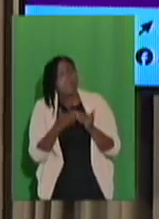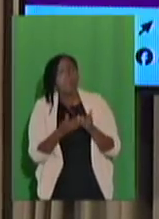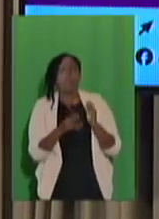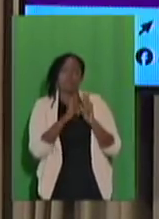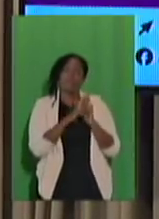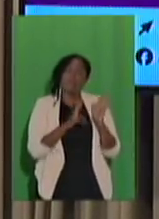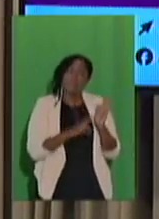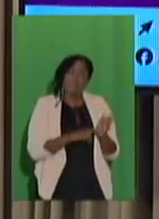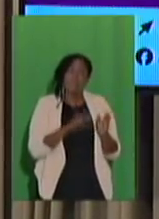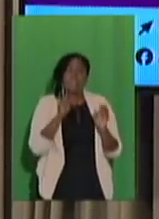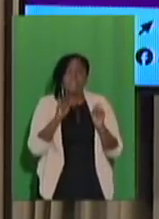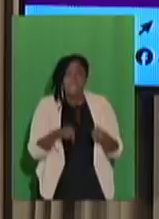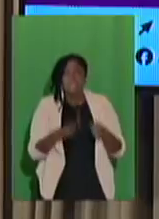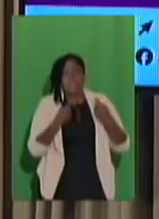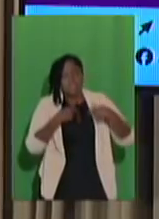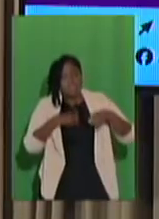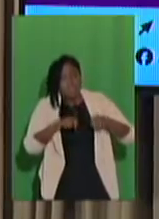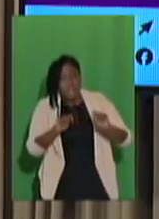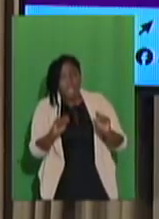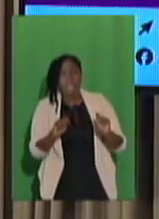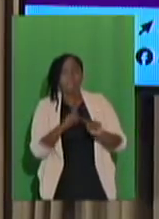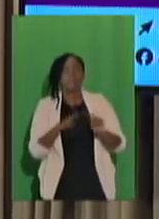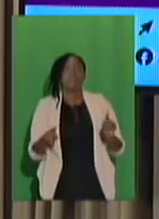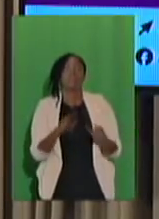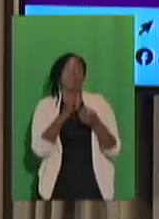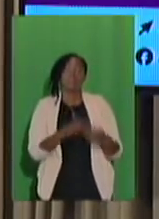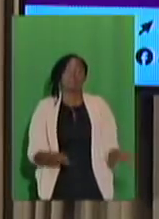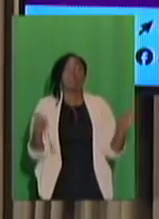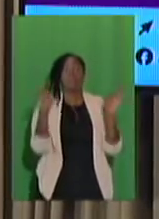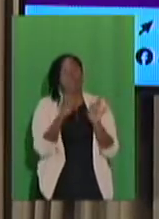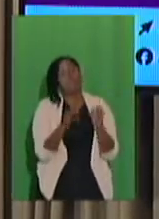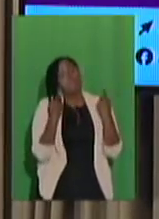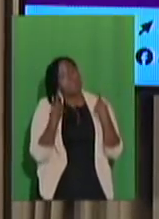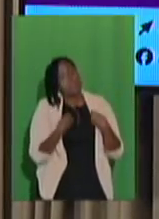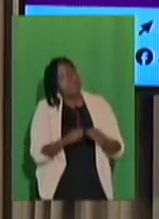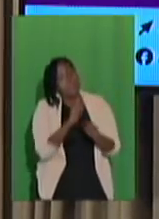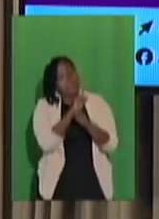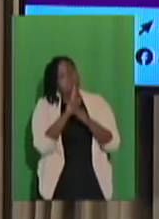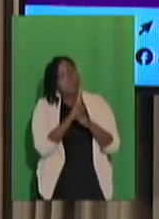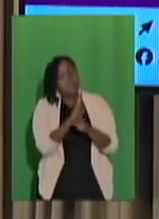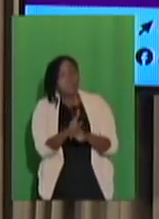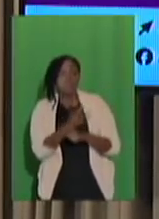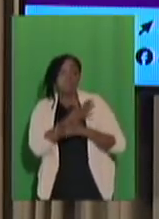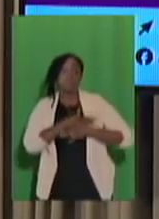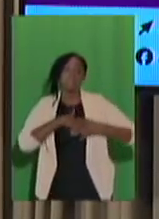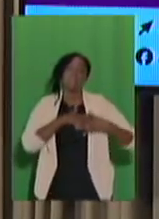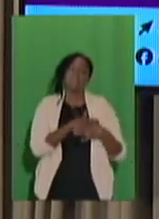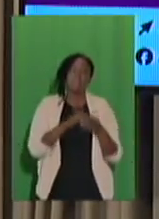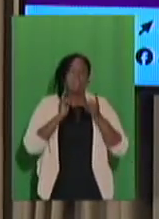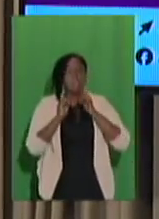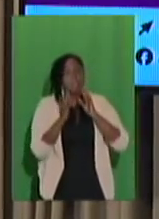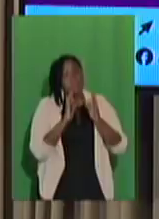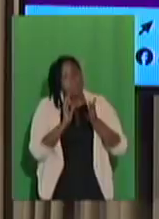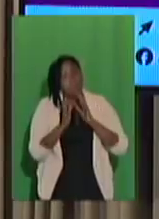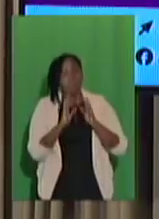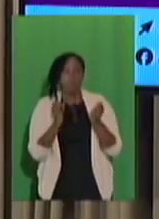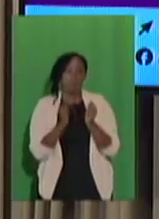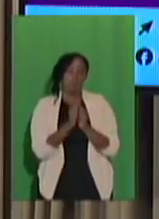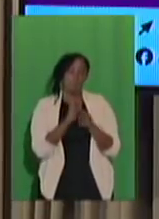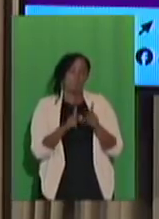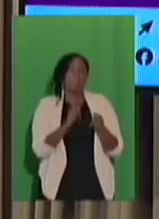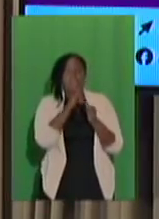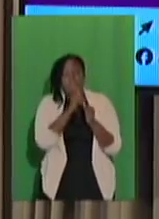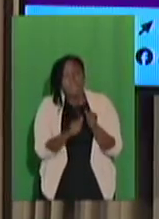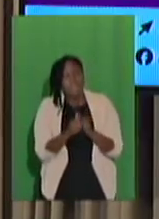most importantly, we are using moral suasion. So everyone, fishermen, everyone, if